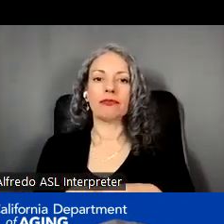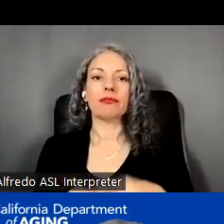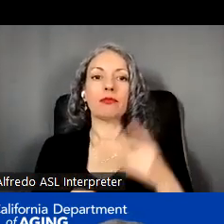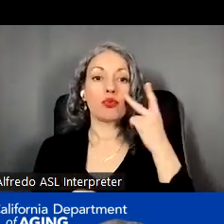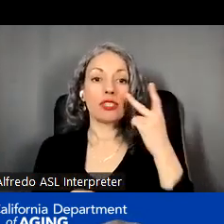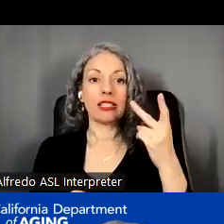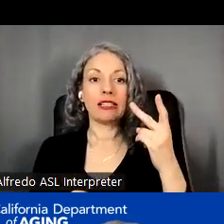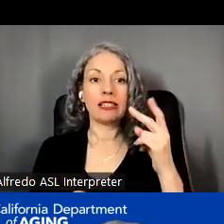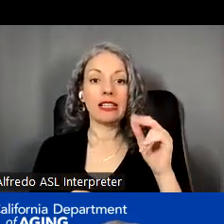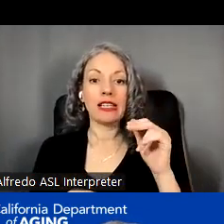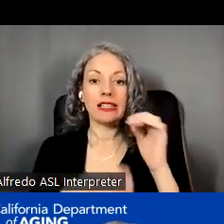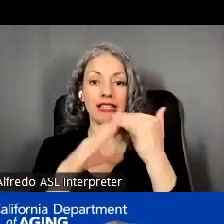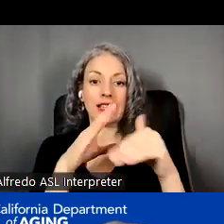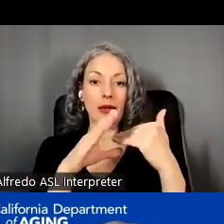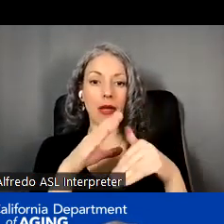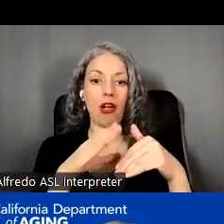communications@aging.ca.gov.